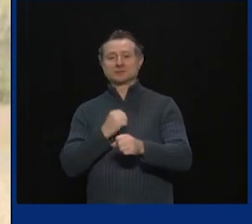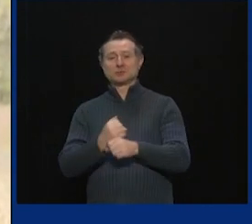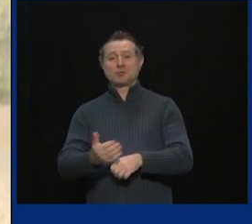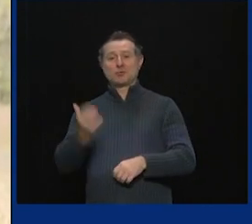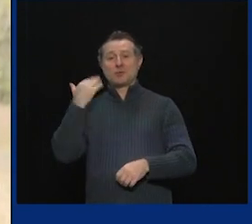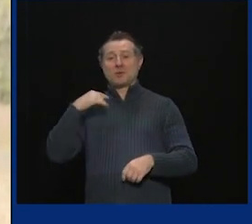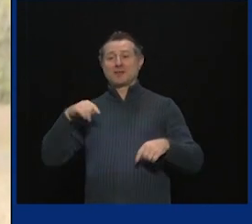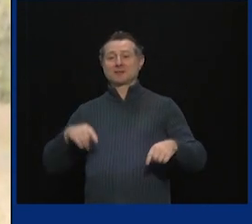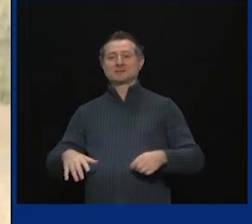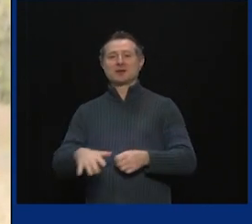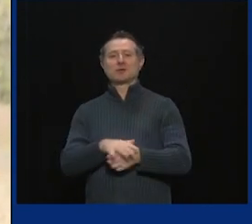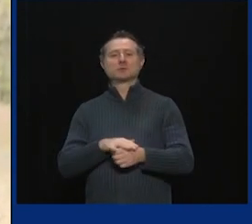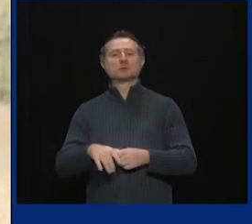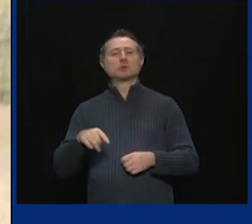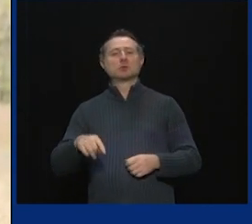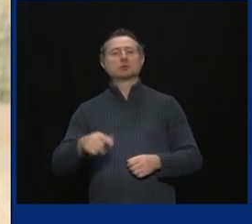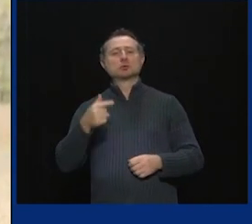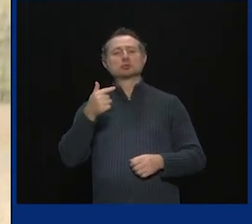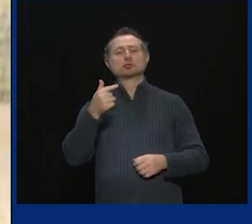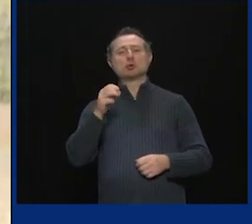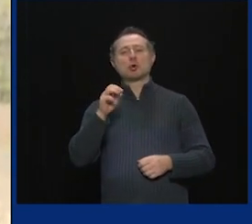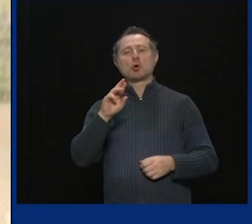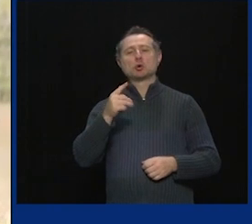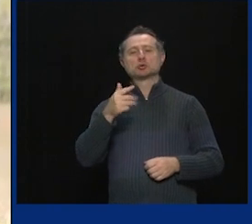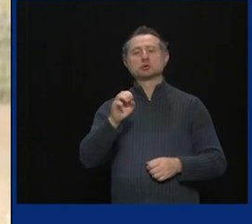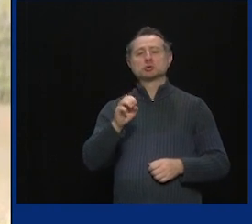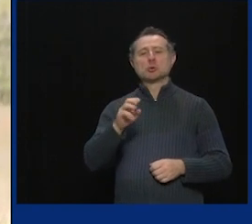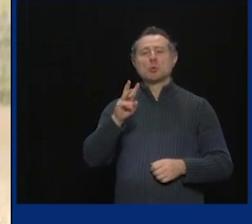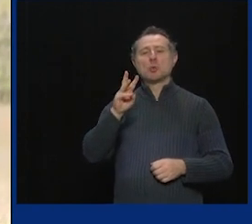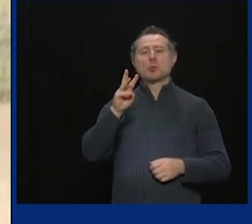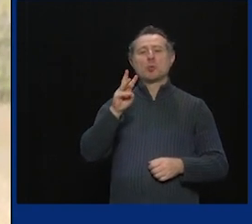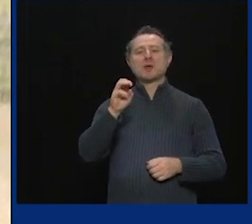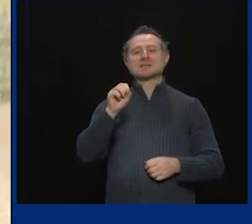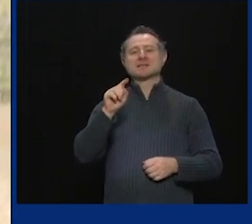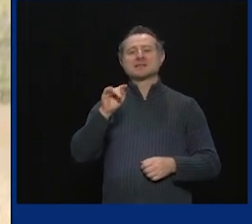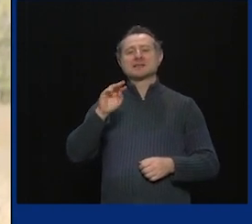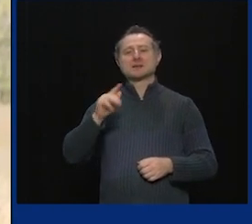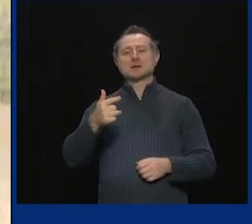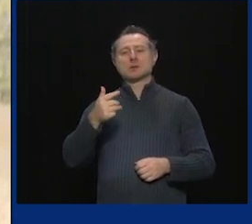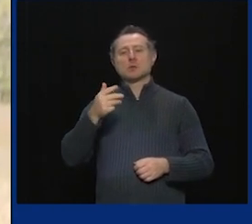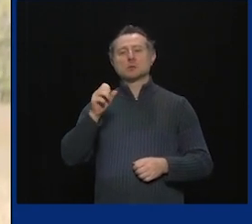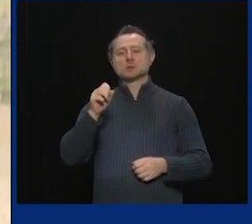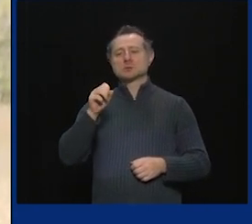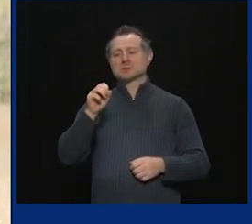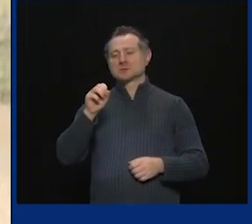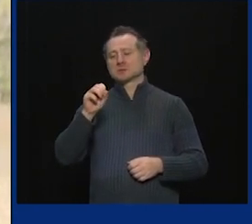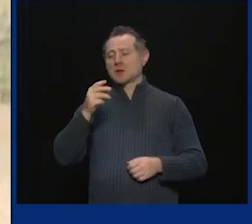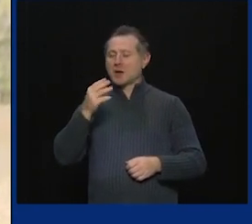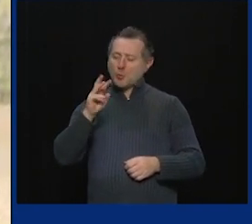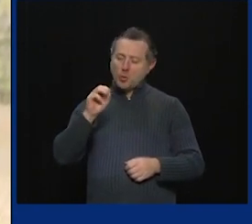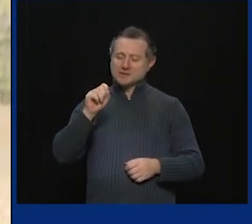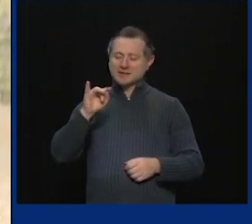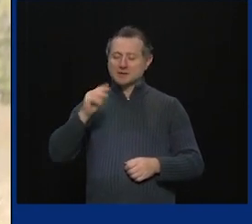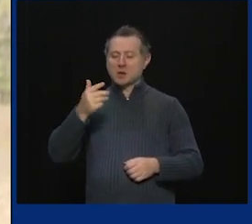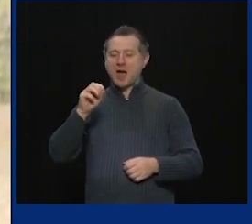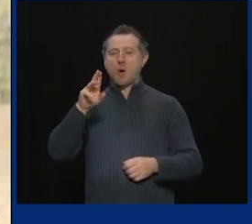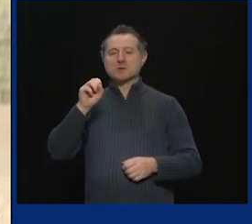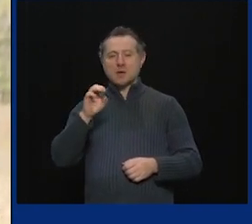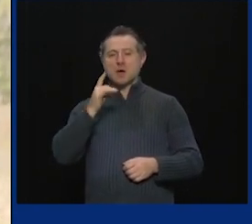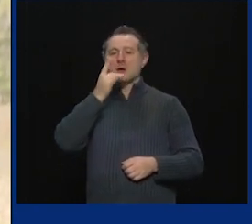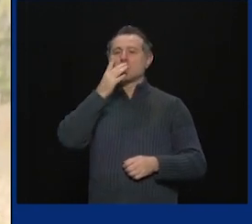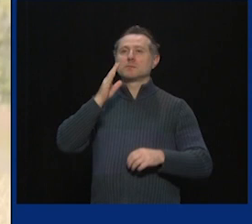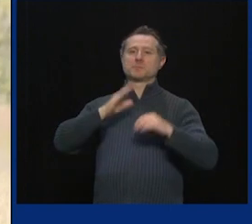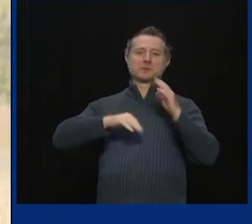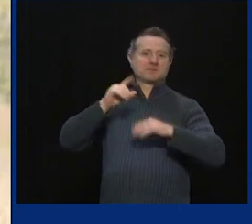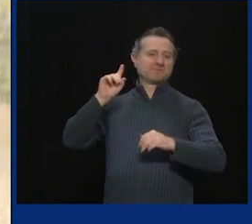George Westinghouse built the real first electrical network in this nation. And hydrogen's